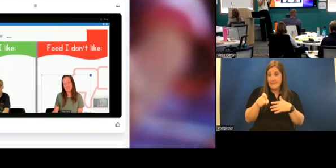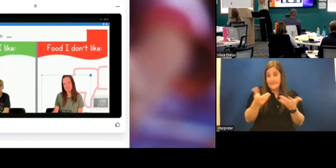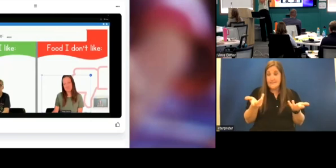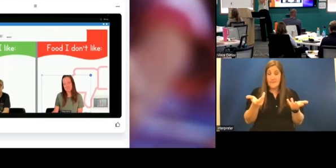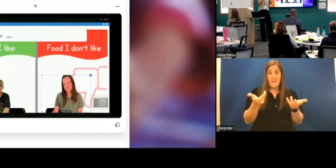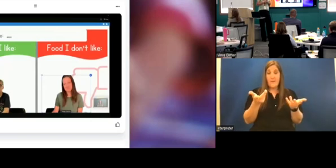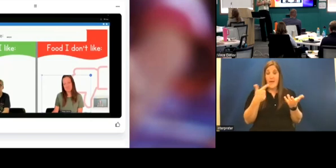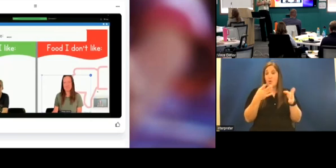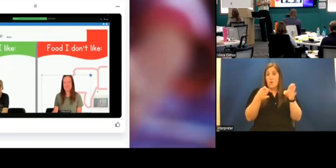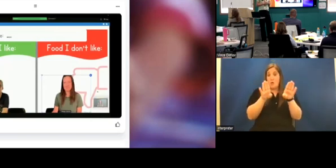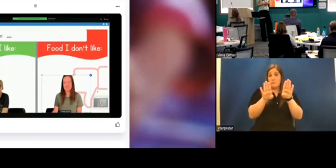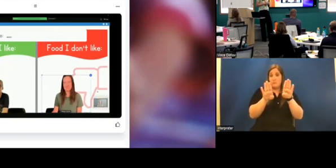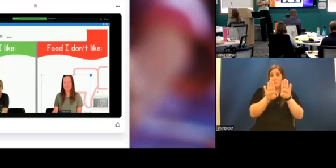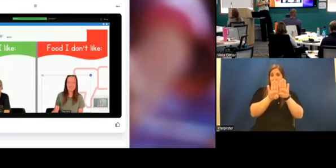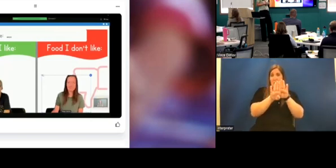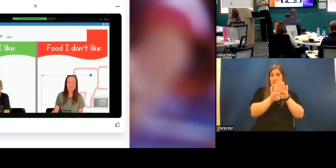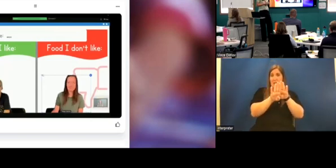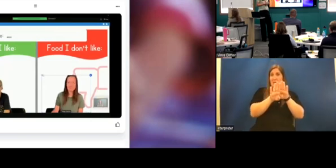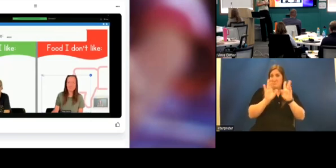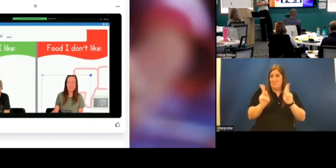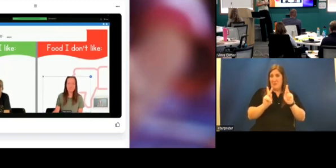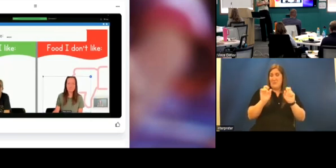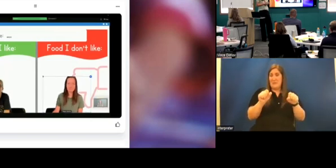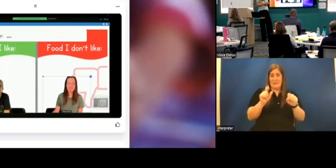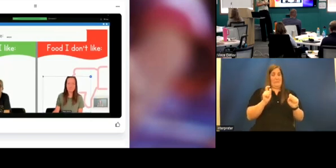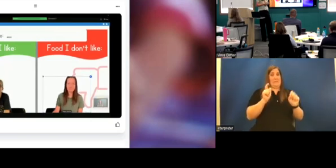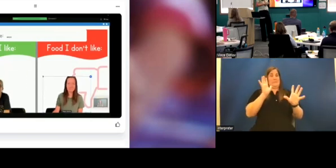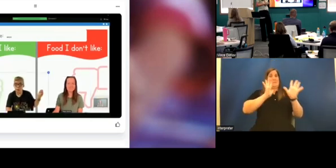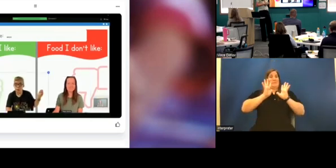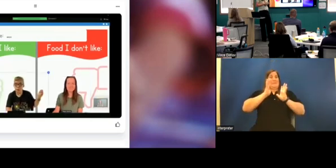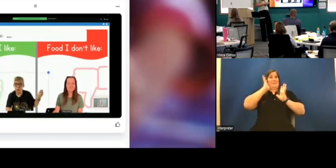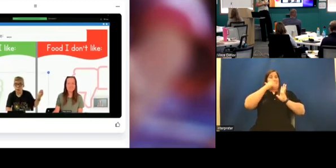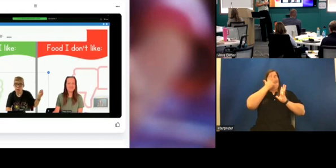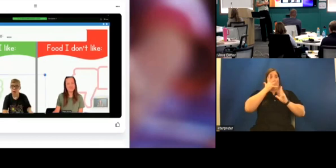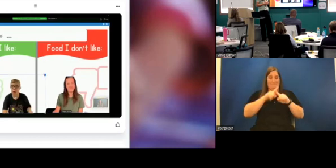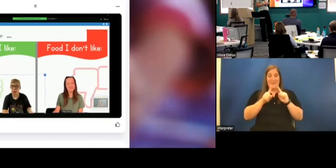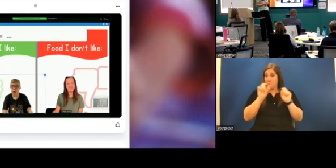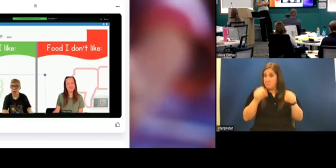And you can even overlap people, which is wonky, but it works.